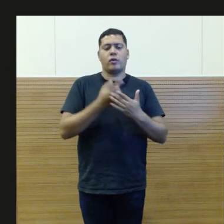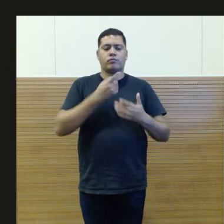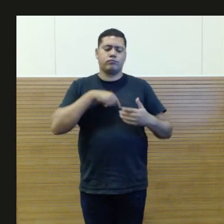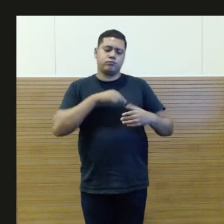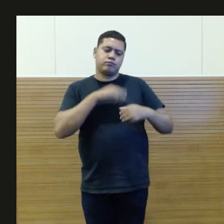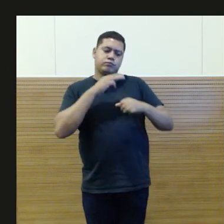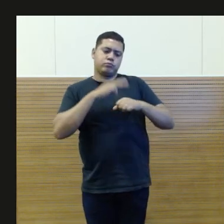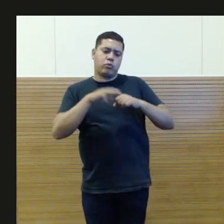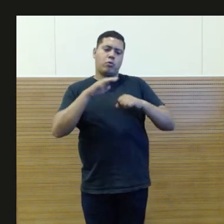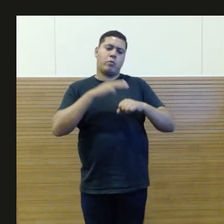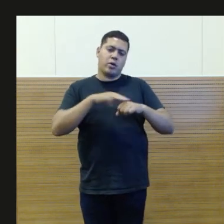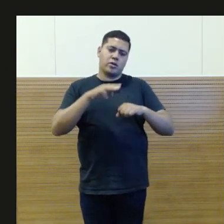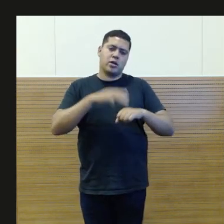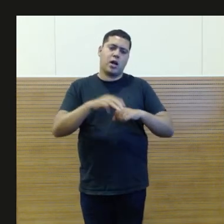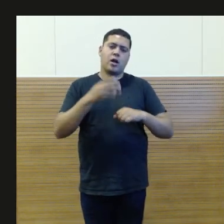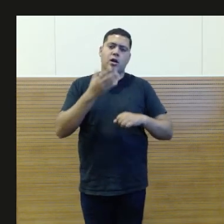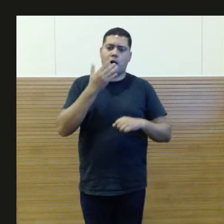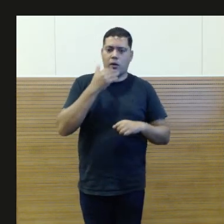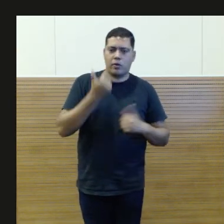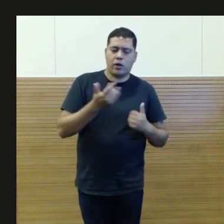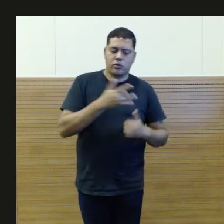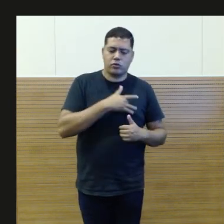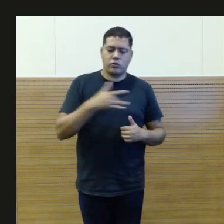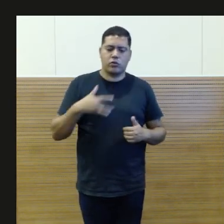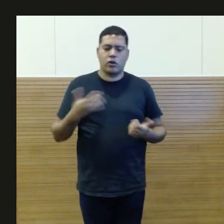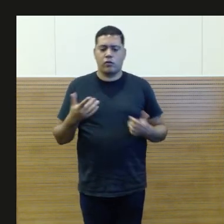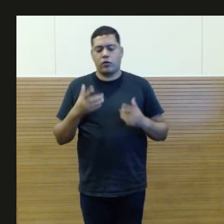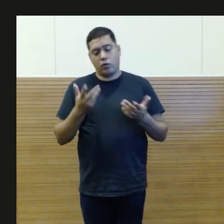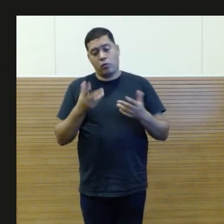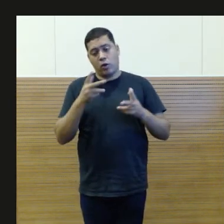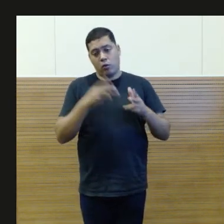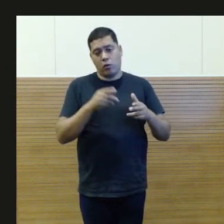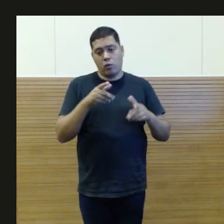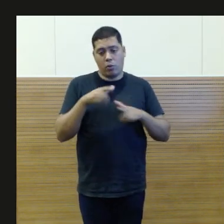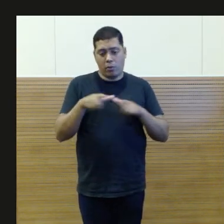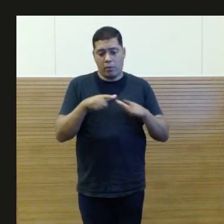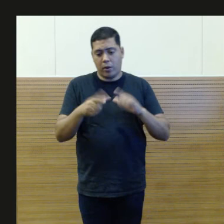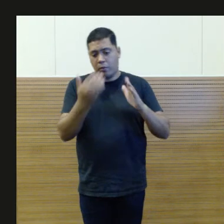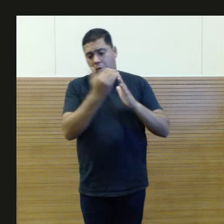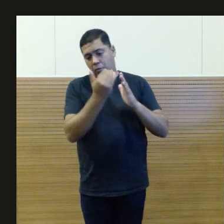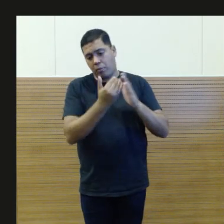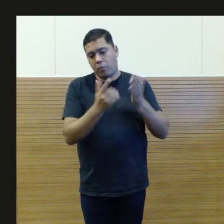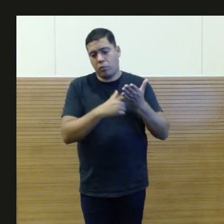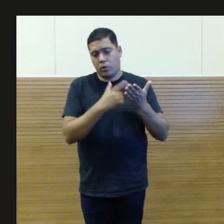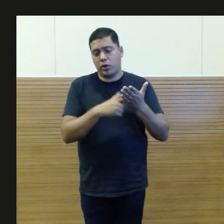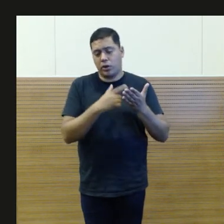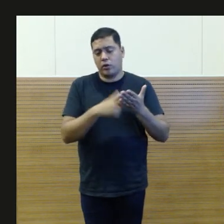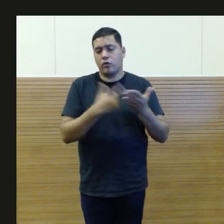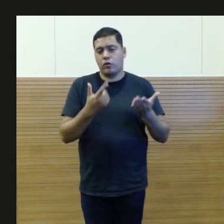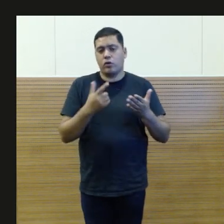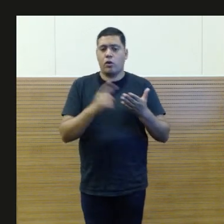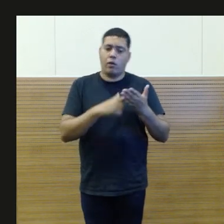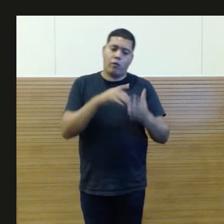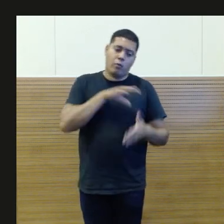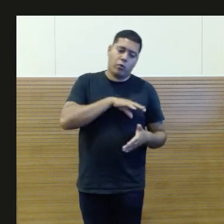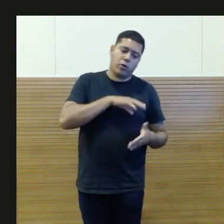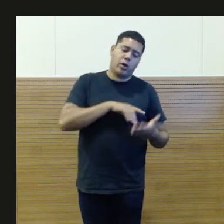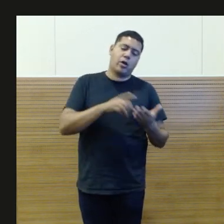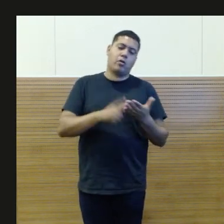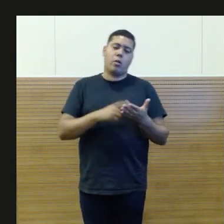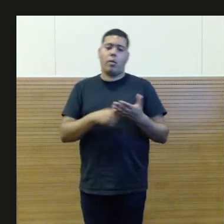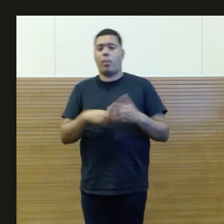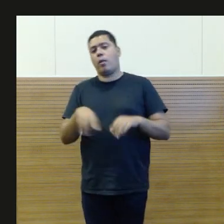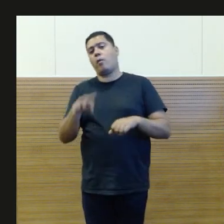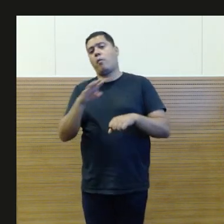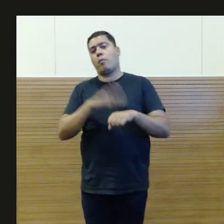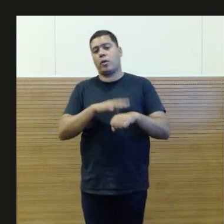We must improve our strategies, and what we were able to assess is, well, from the food consumption, and the Ministry of Health